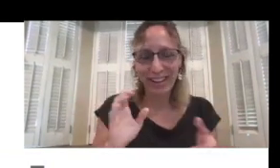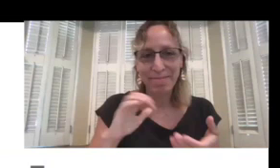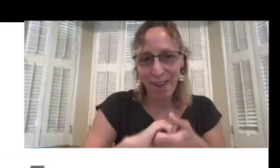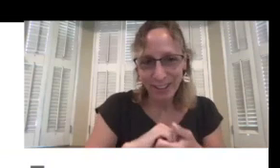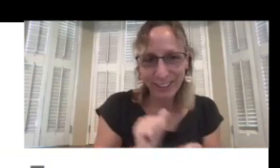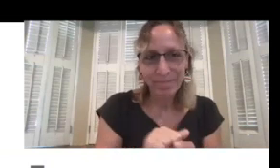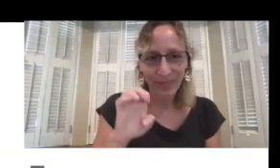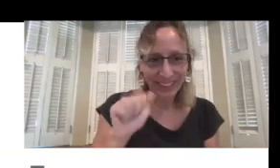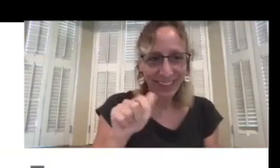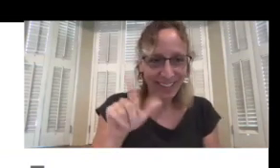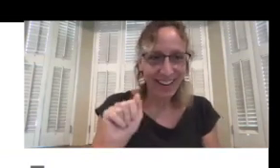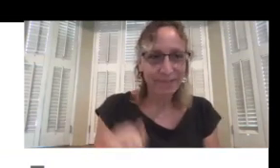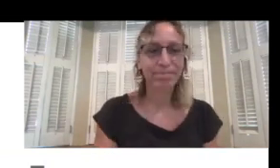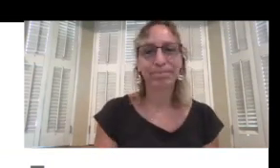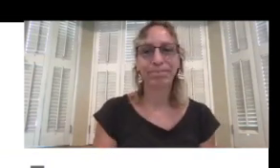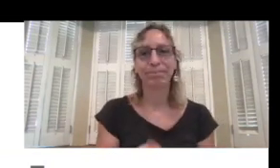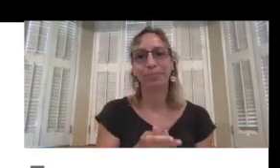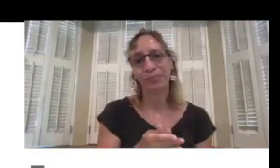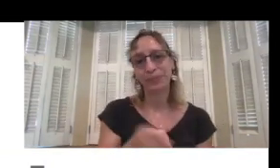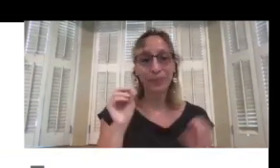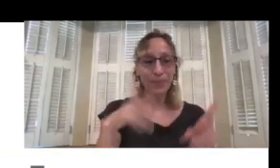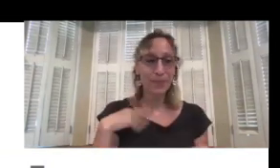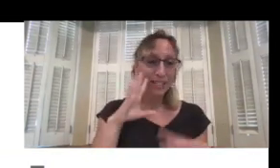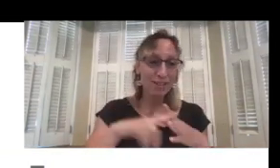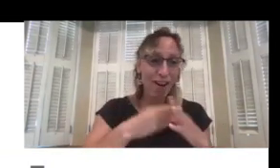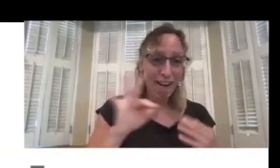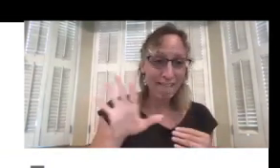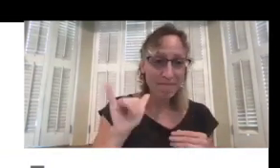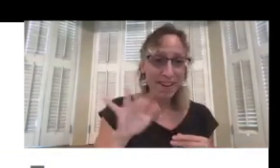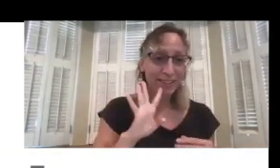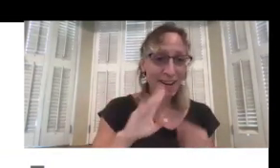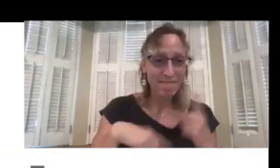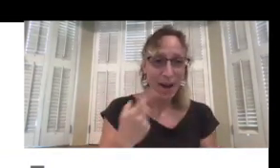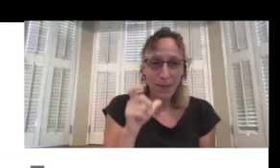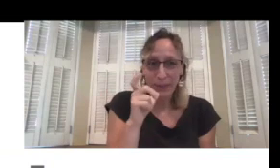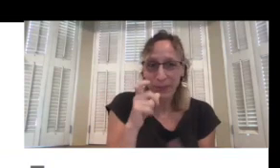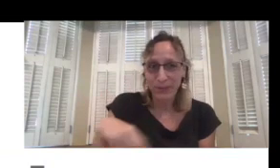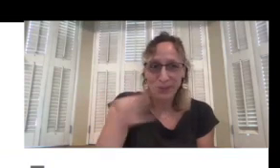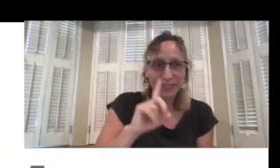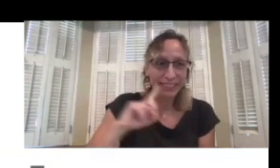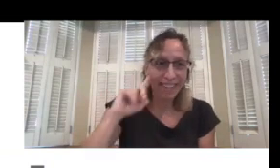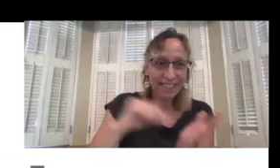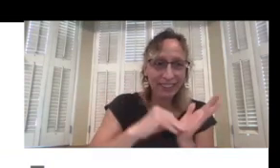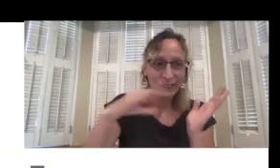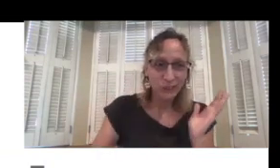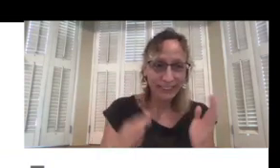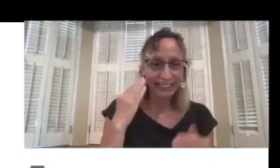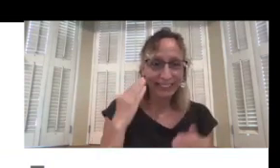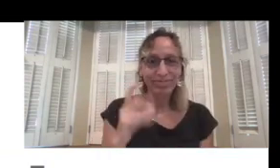Promise, and it's a great partnership with ELA. I'll start off by talking